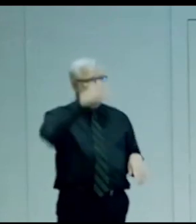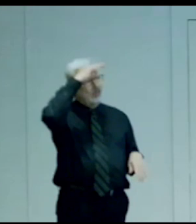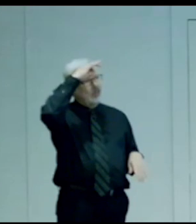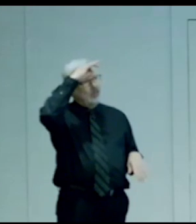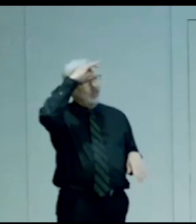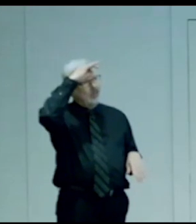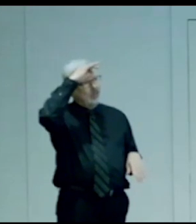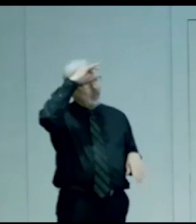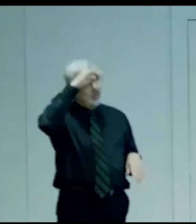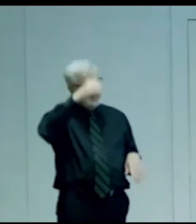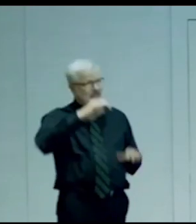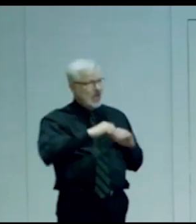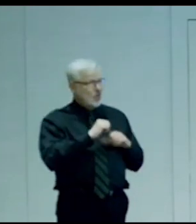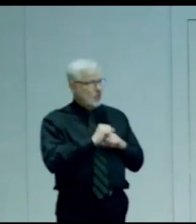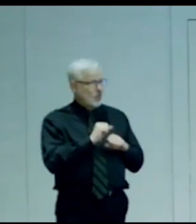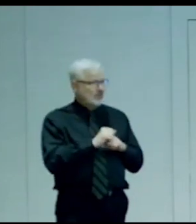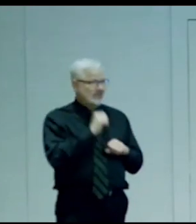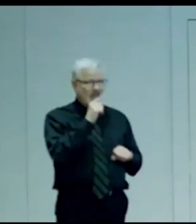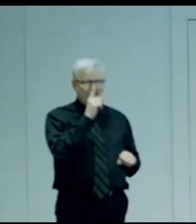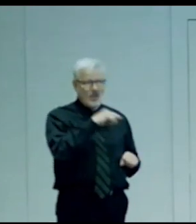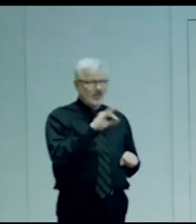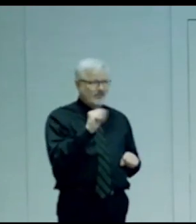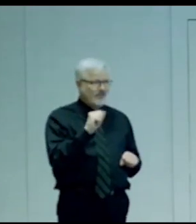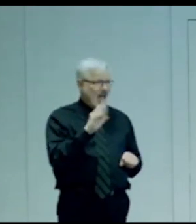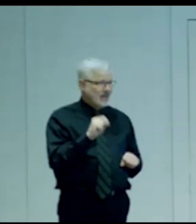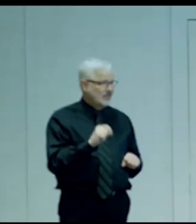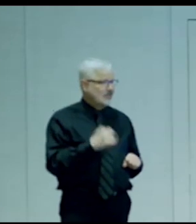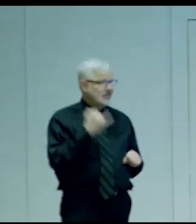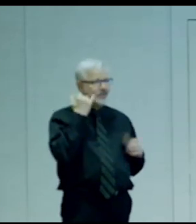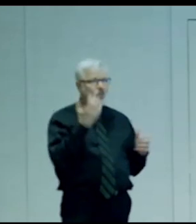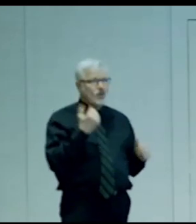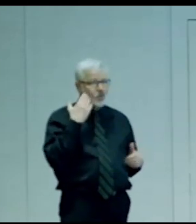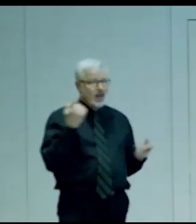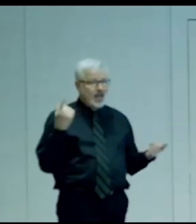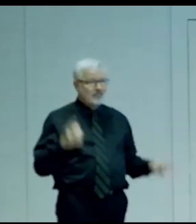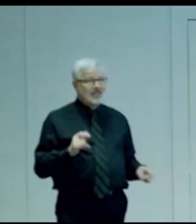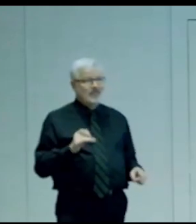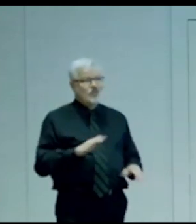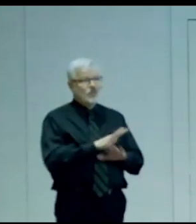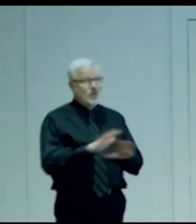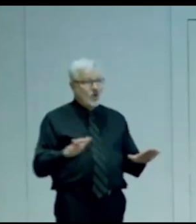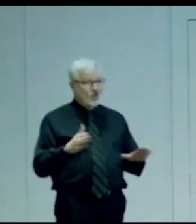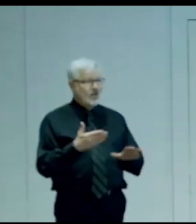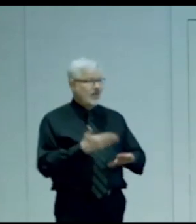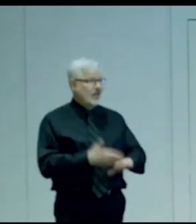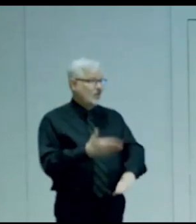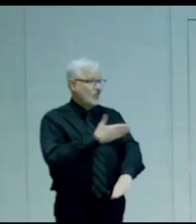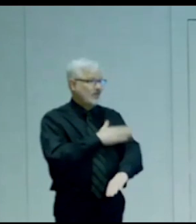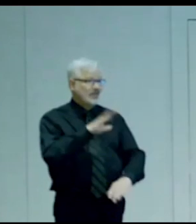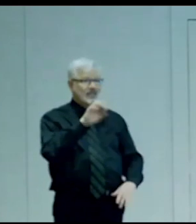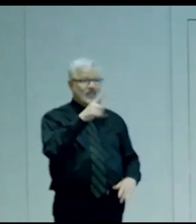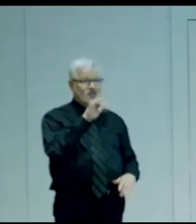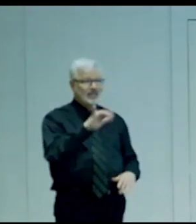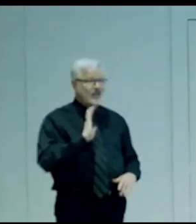a legitimate thing. That's not a false fact. So if you want to know what happens if we don't increase the literacy of